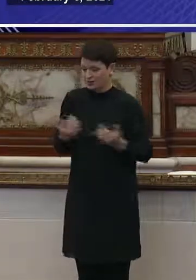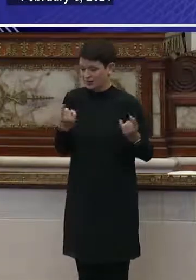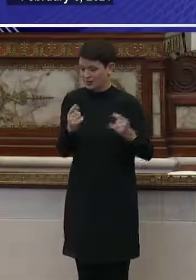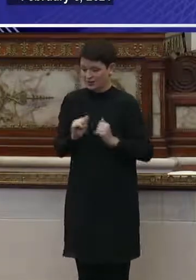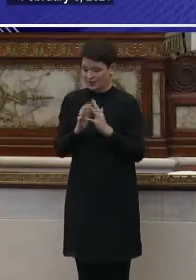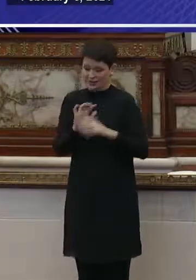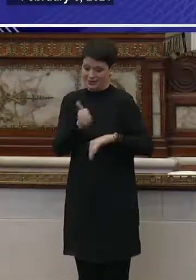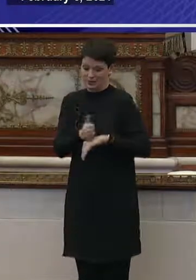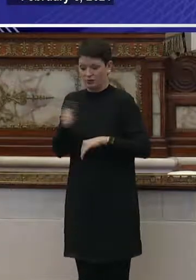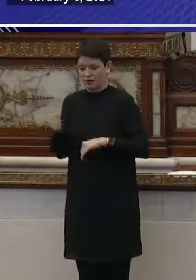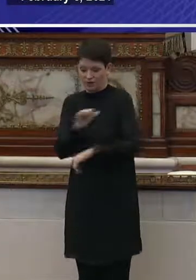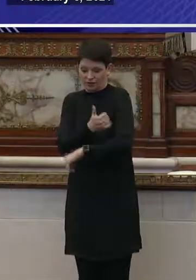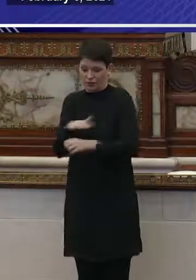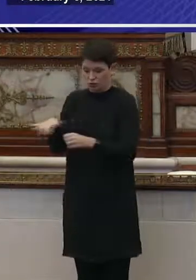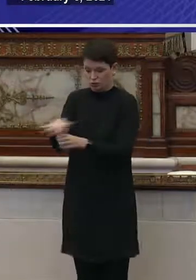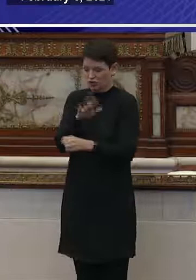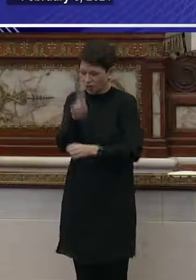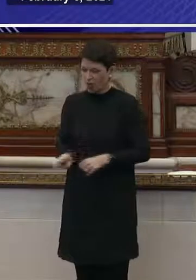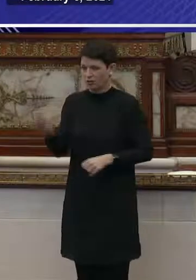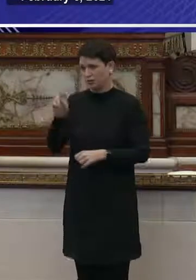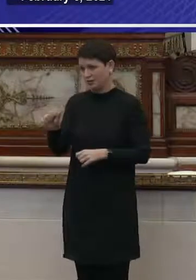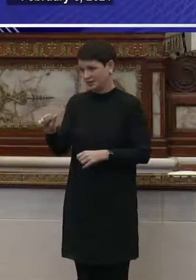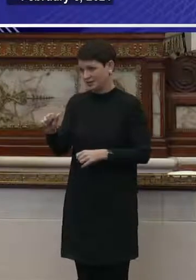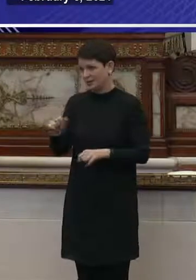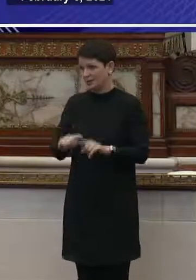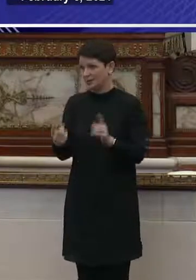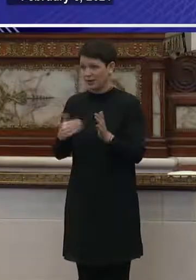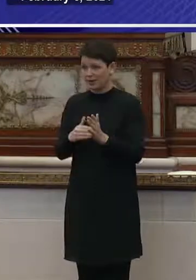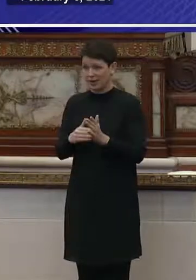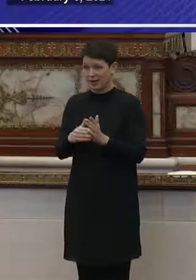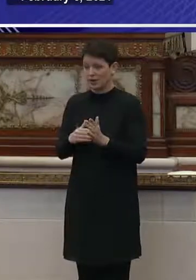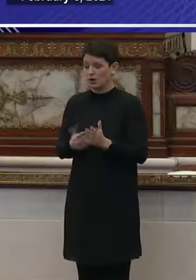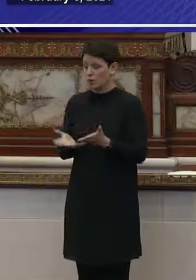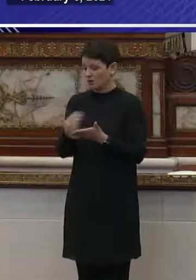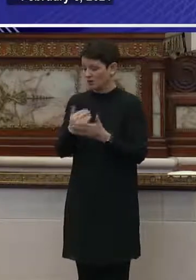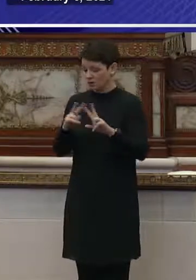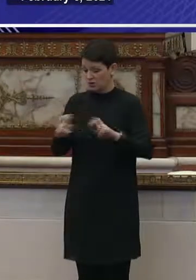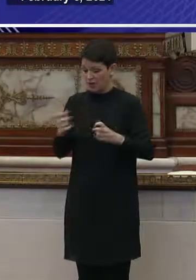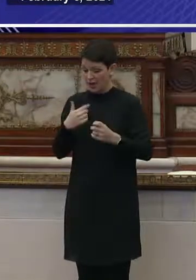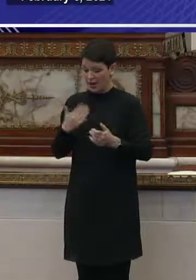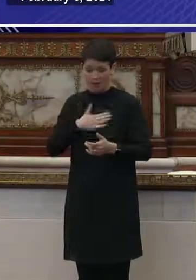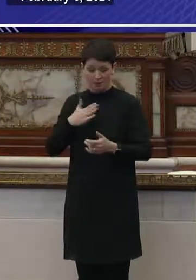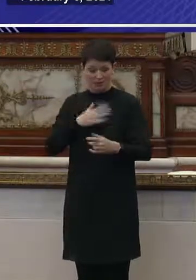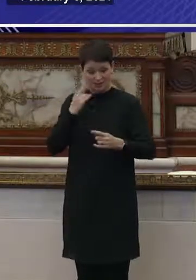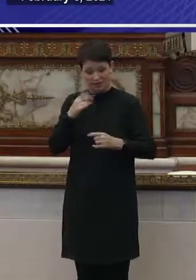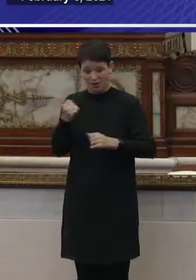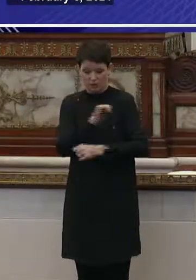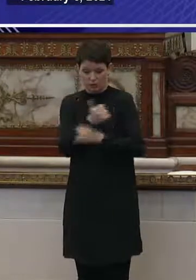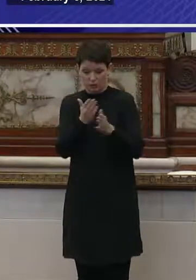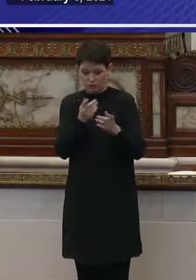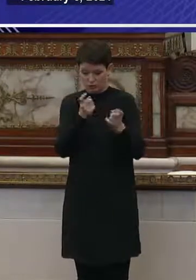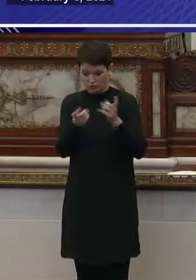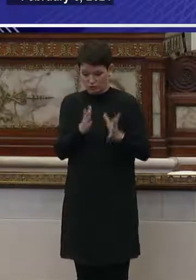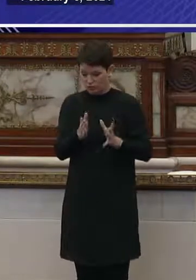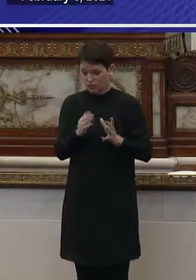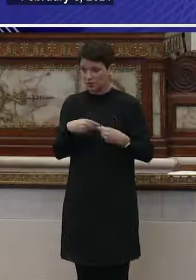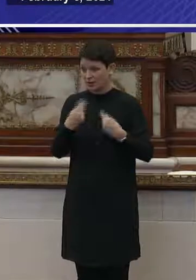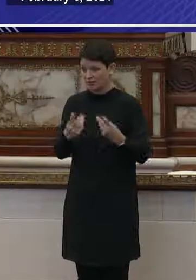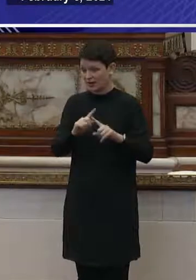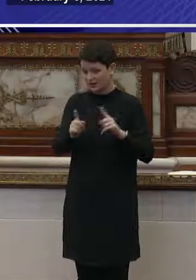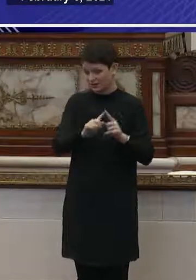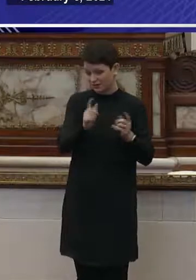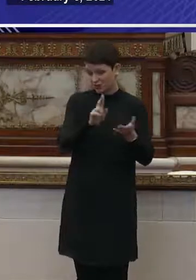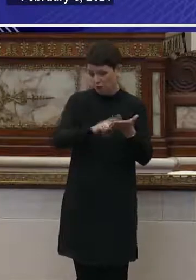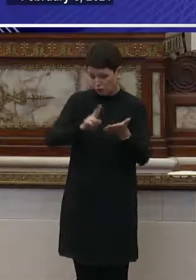for other jurisdictions across the country. We're happy to undertake a review to see if other jurisdictions are providing separate agreements